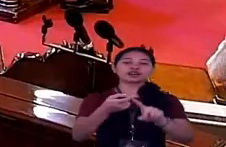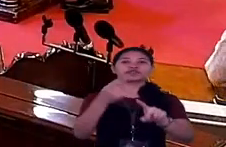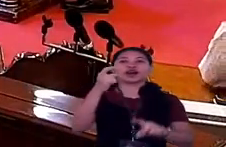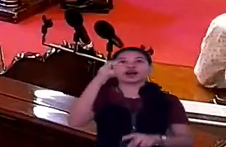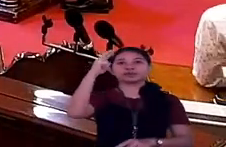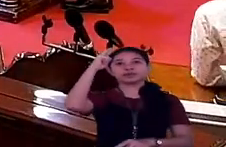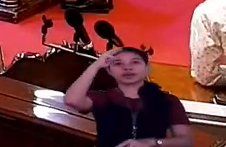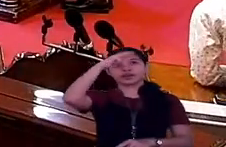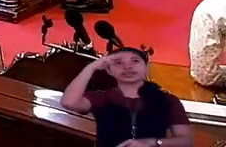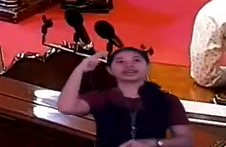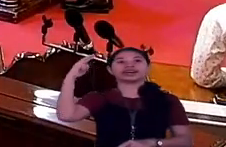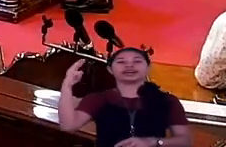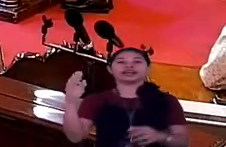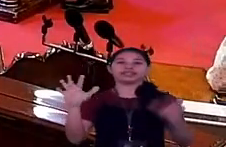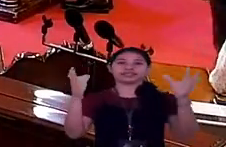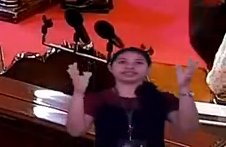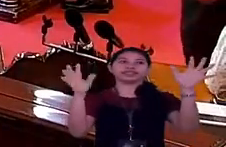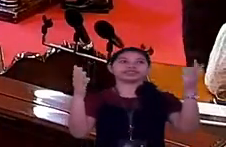to, tarong. Amen.